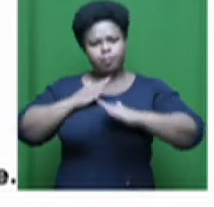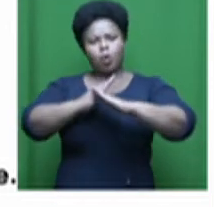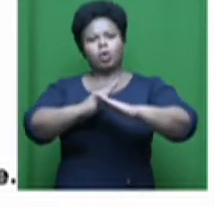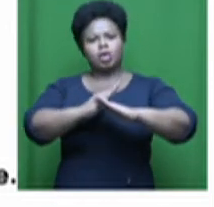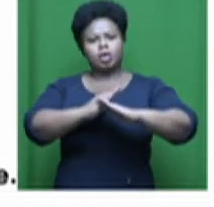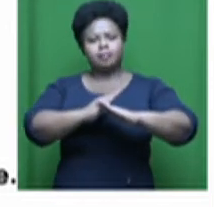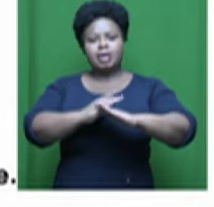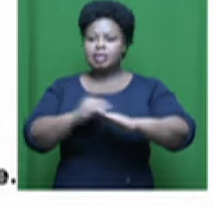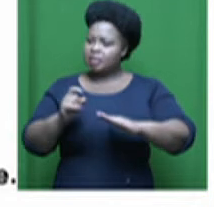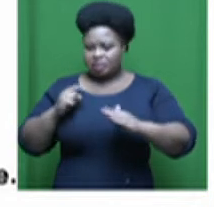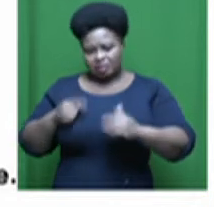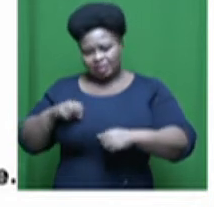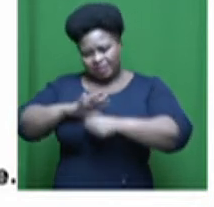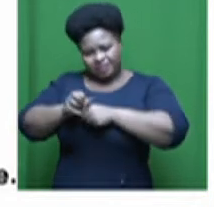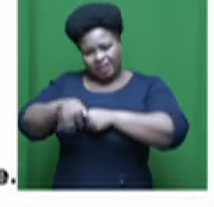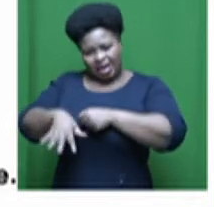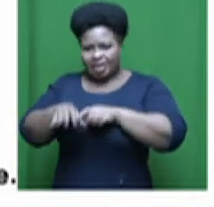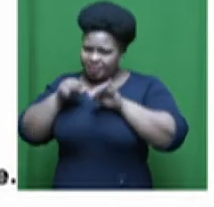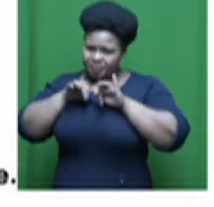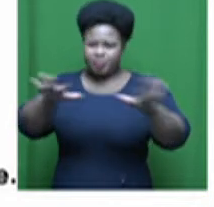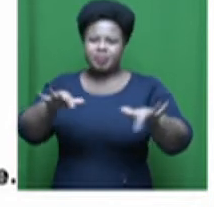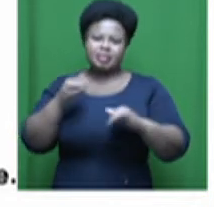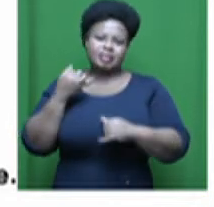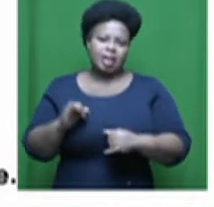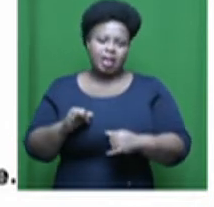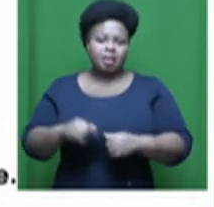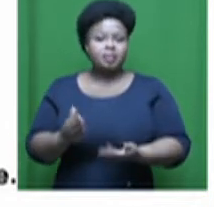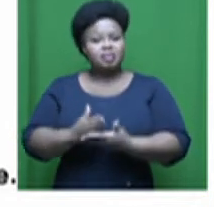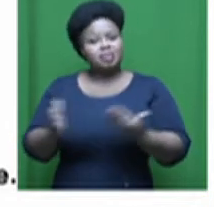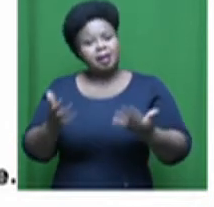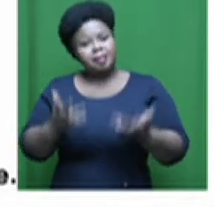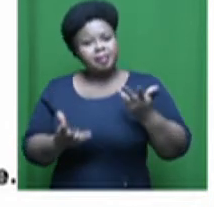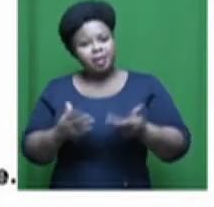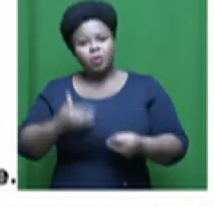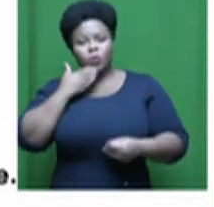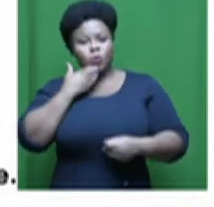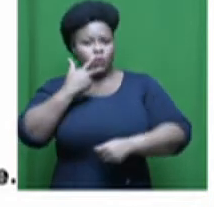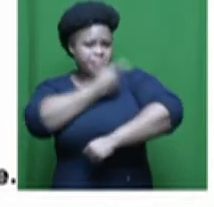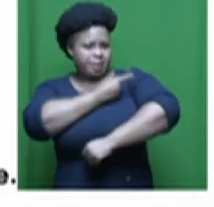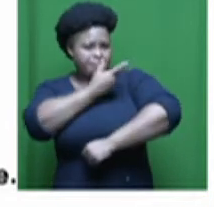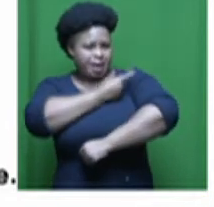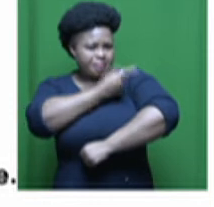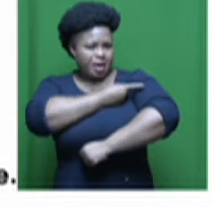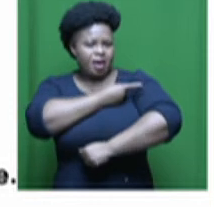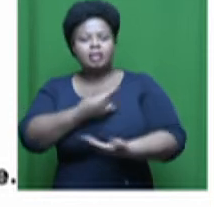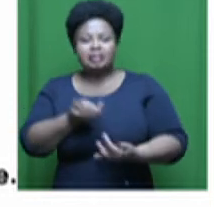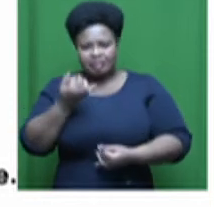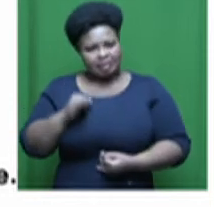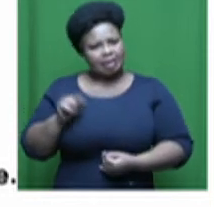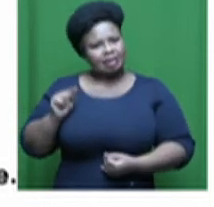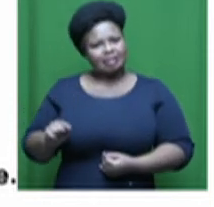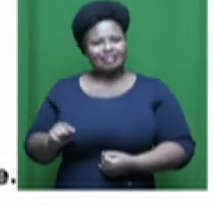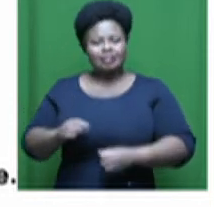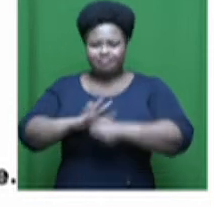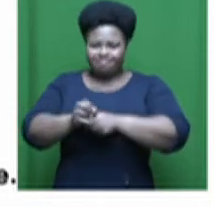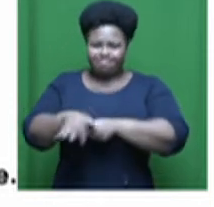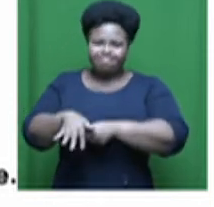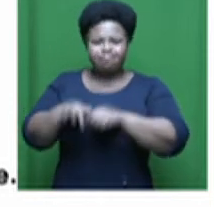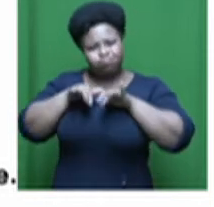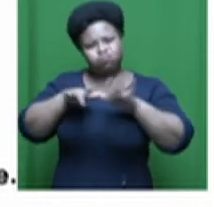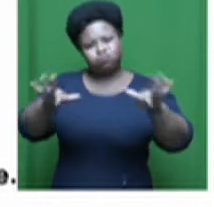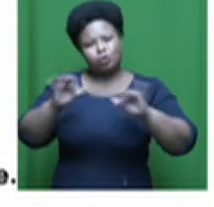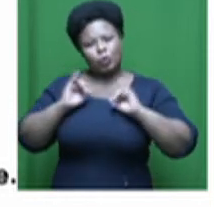infection from earlier virus that was circulating, as well as antibody that might be induced by many of the vaccines. So the study